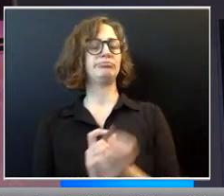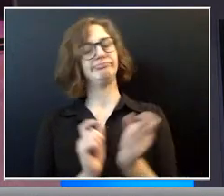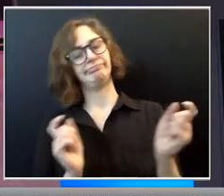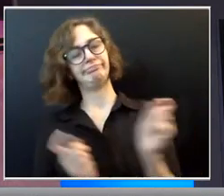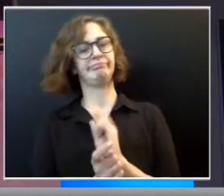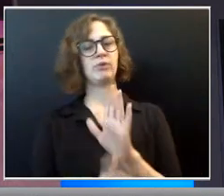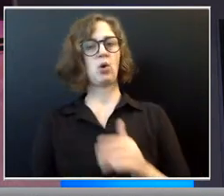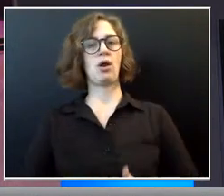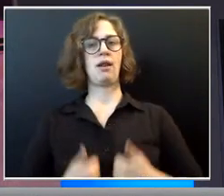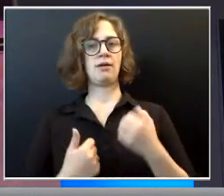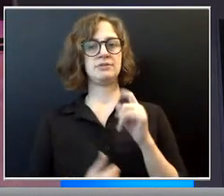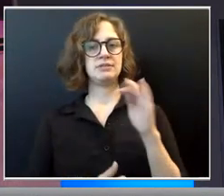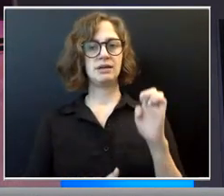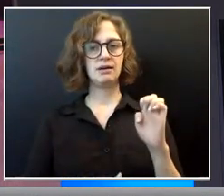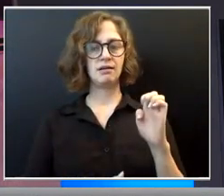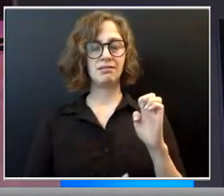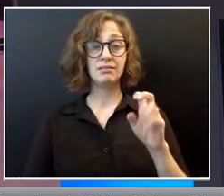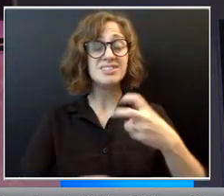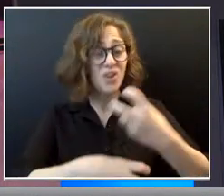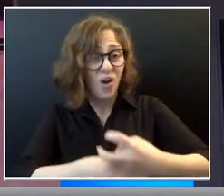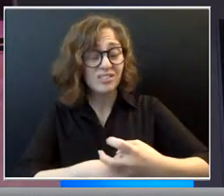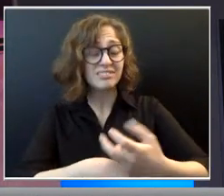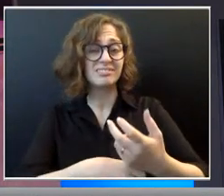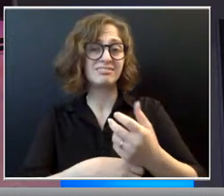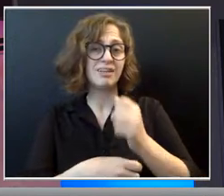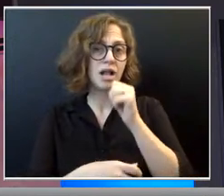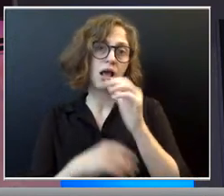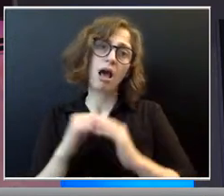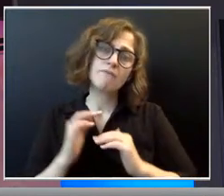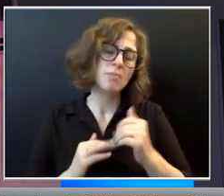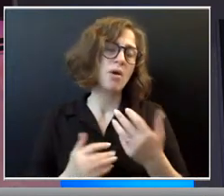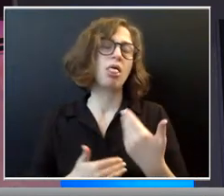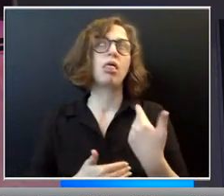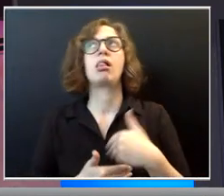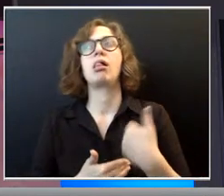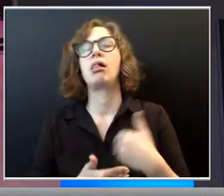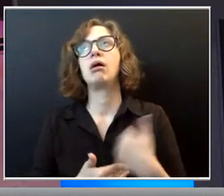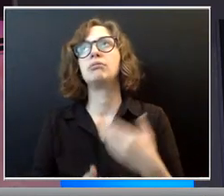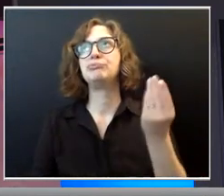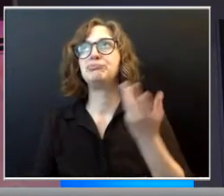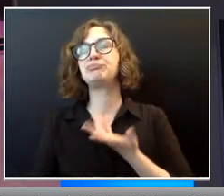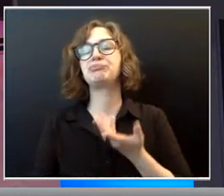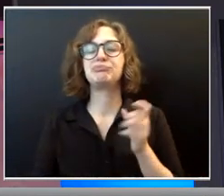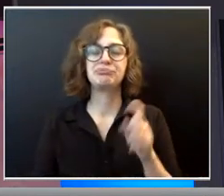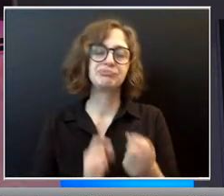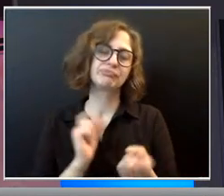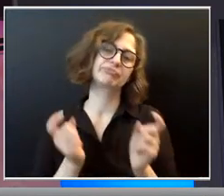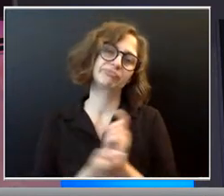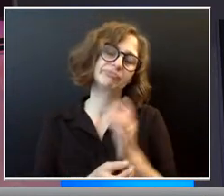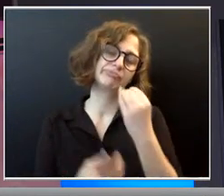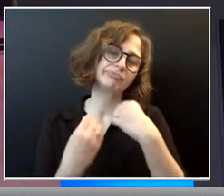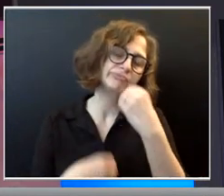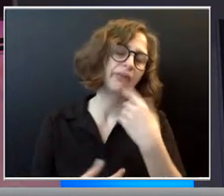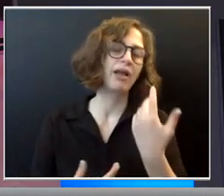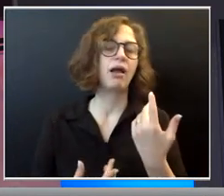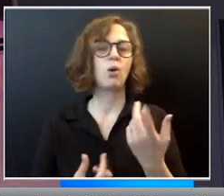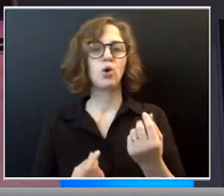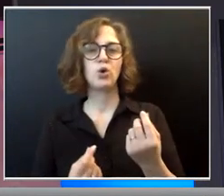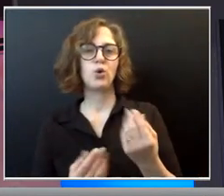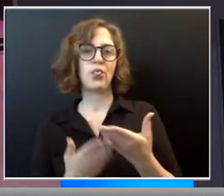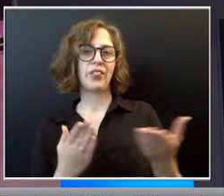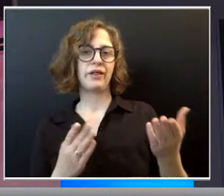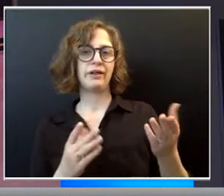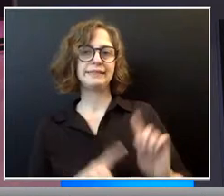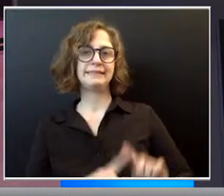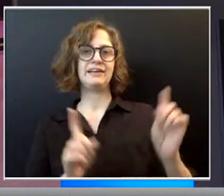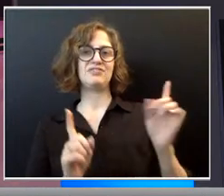hard. It's uncomfortable. It's annoying to be told you have to change how you eat or do different things. It's almost like a personal